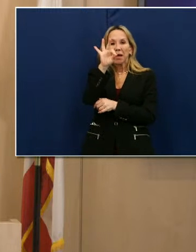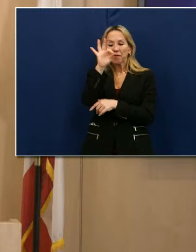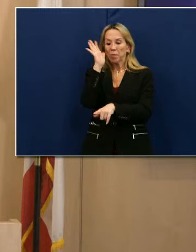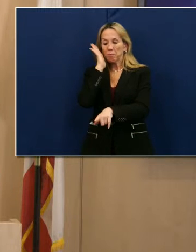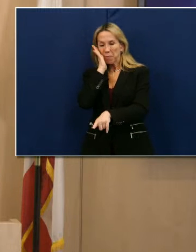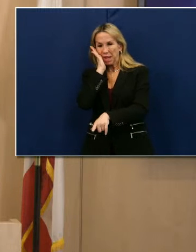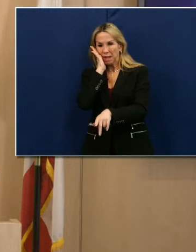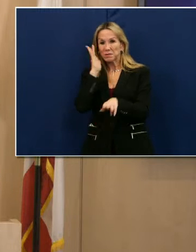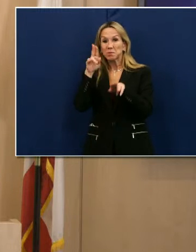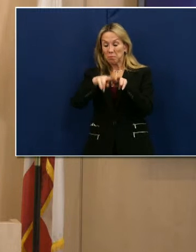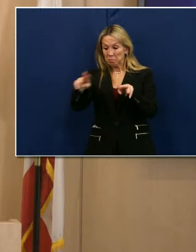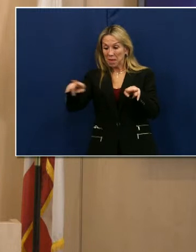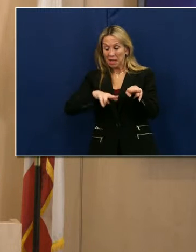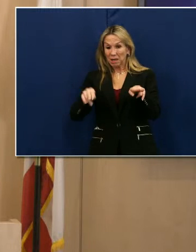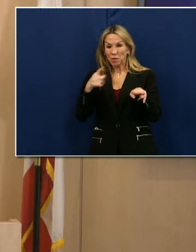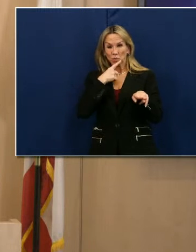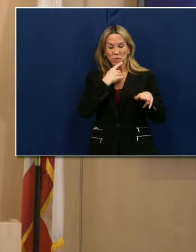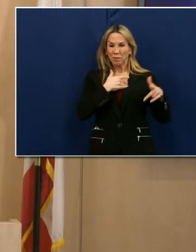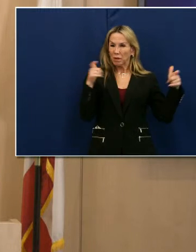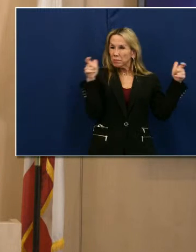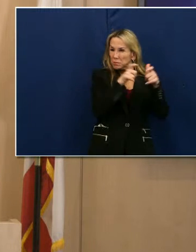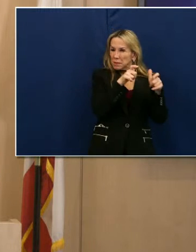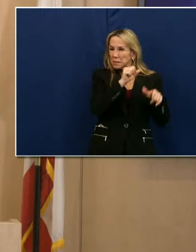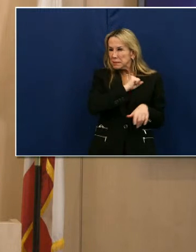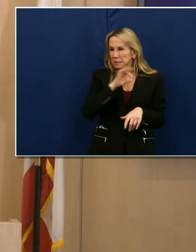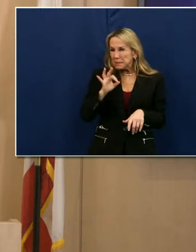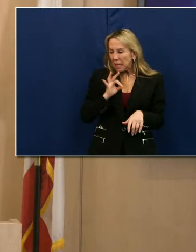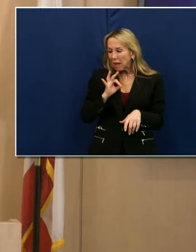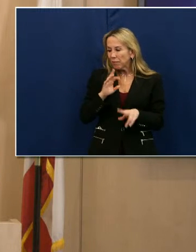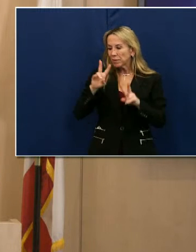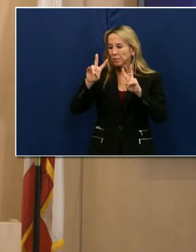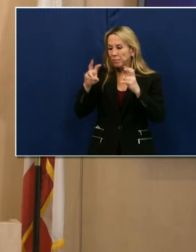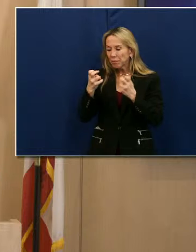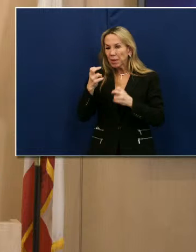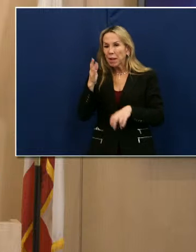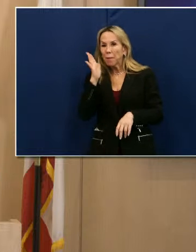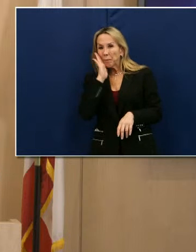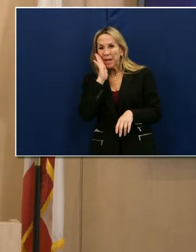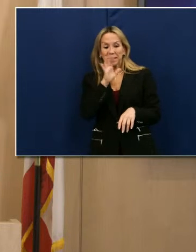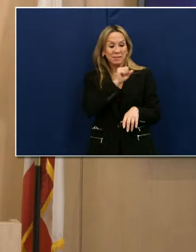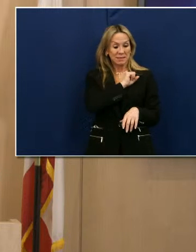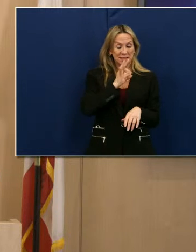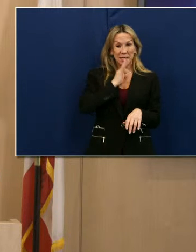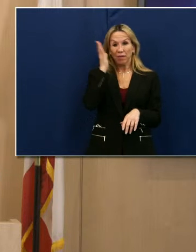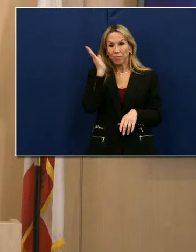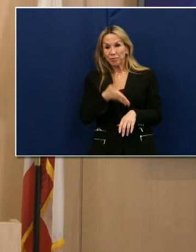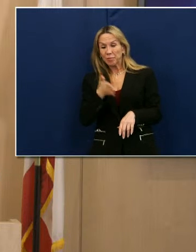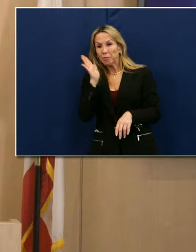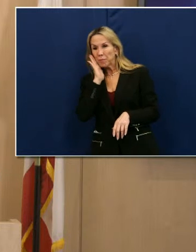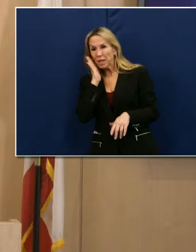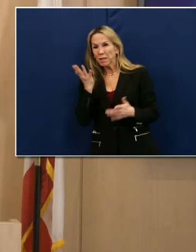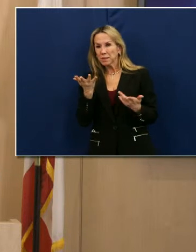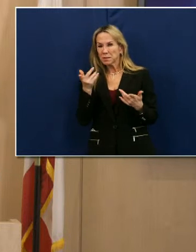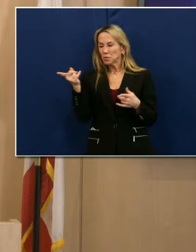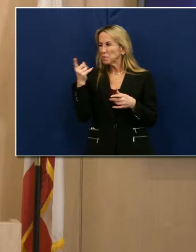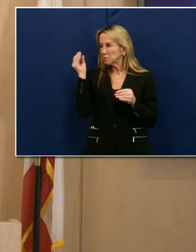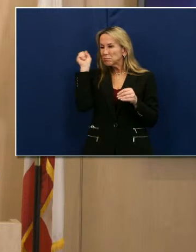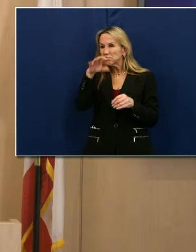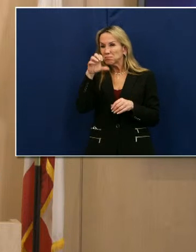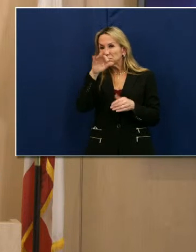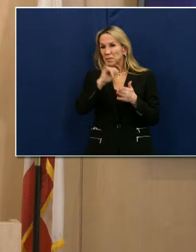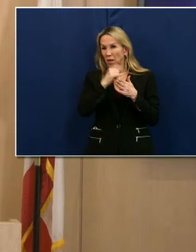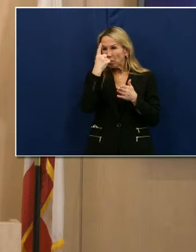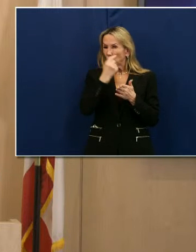been, told that we're down to a certain number of staffed beds for a few weeks now, and it's always a very low number. But it seems